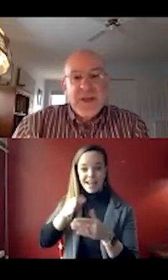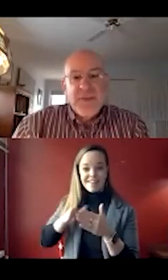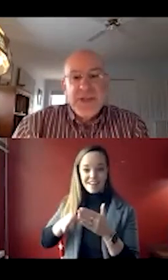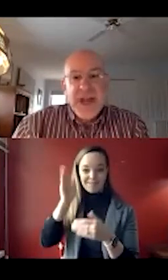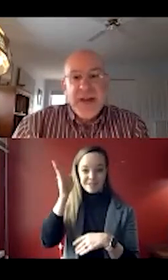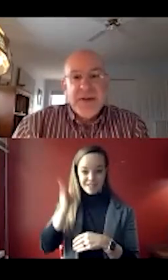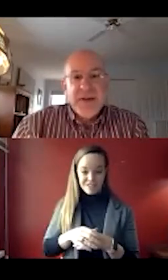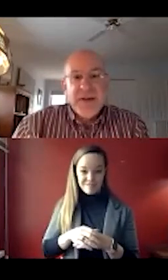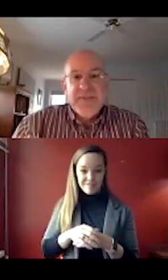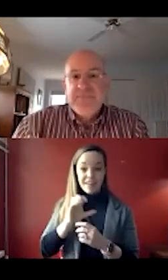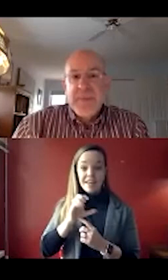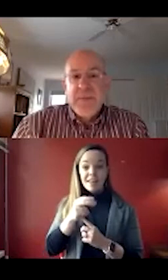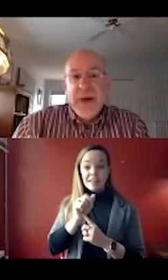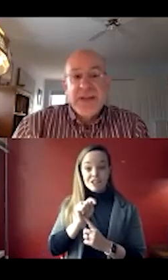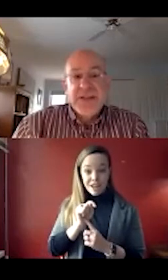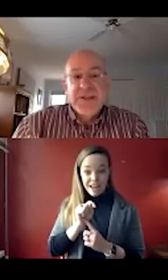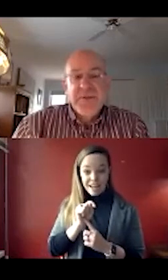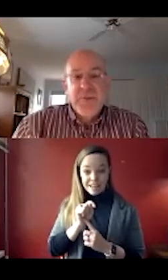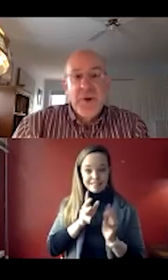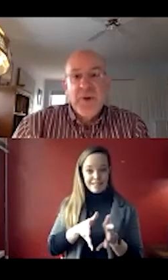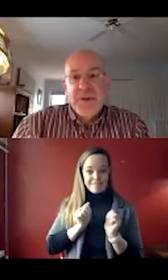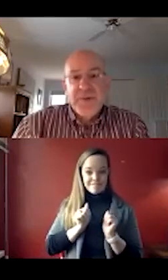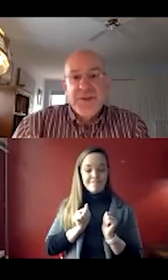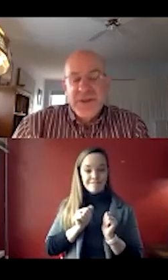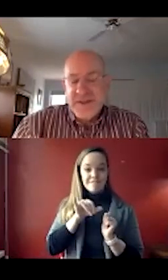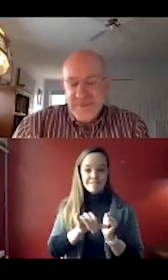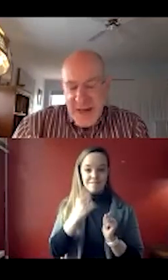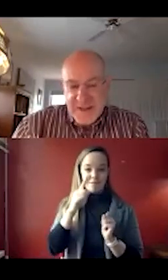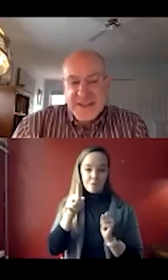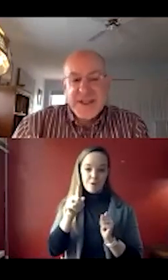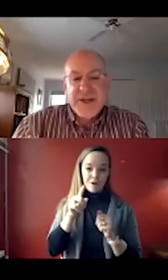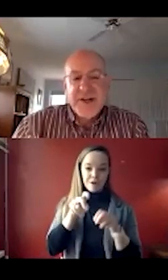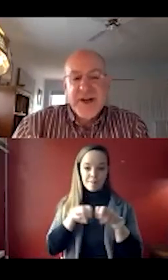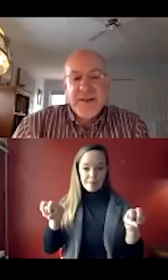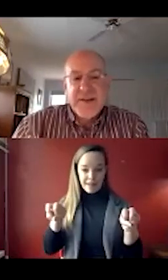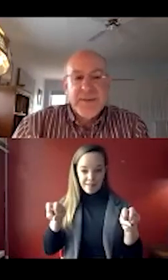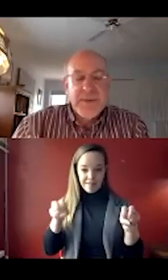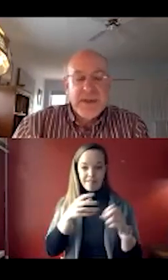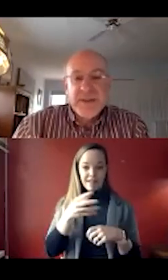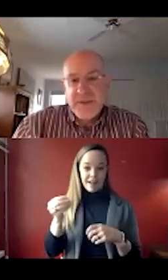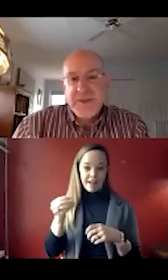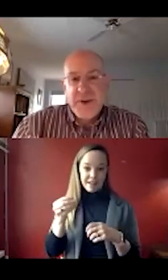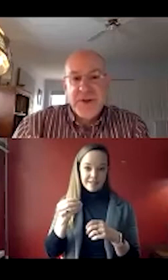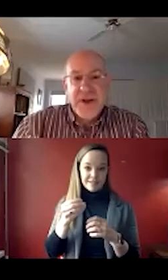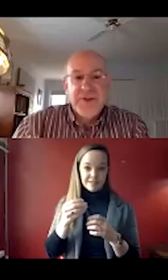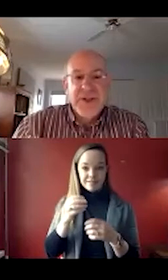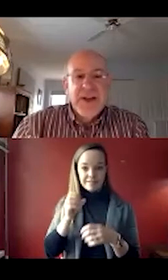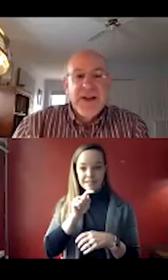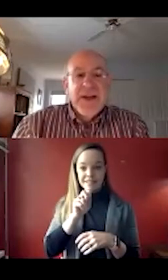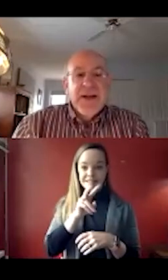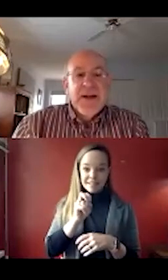tried to keep the chat box for only the panelists here and Steve Fasone and